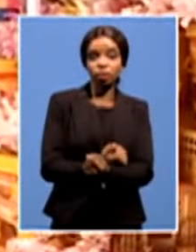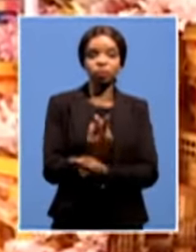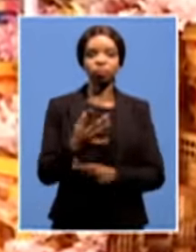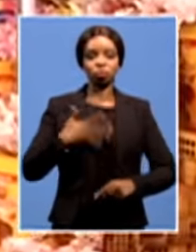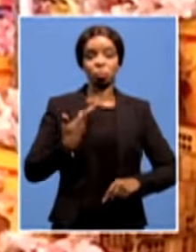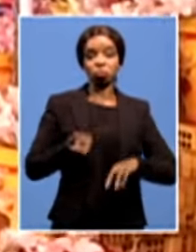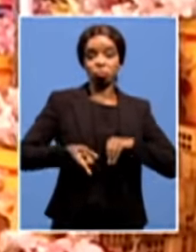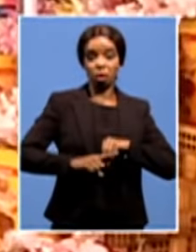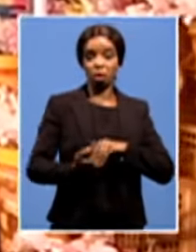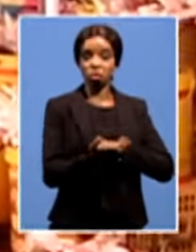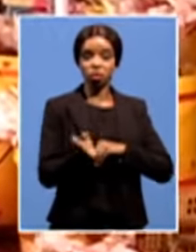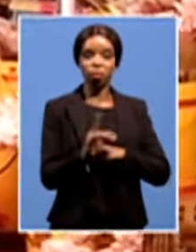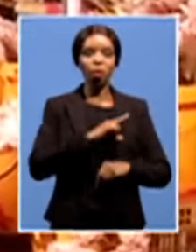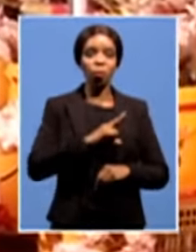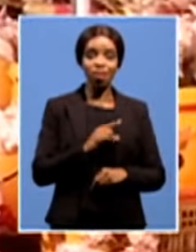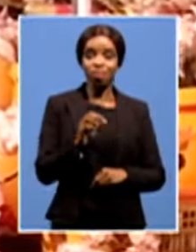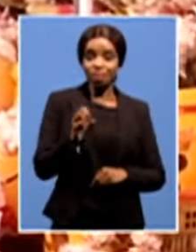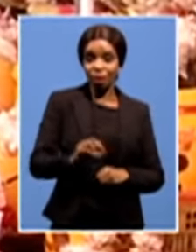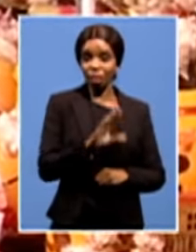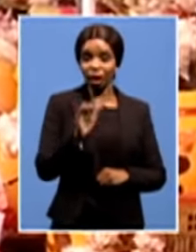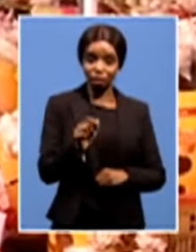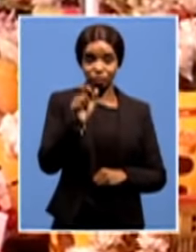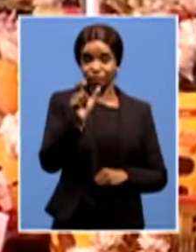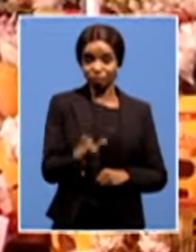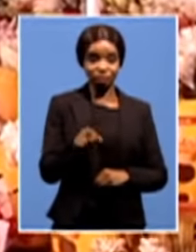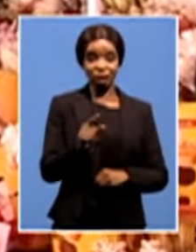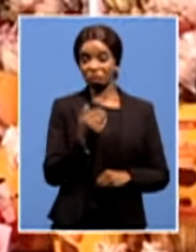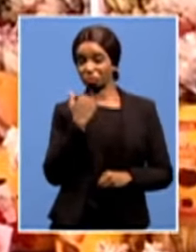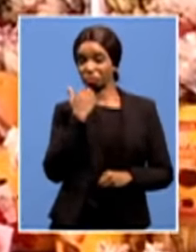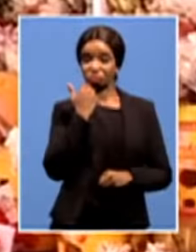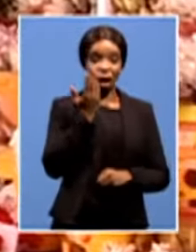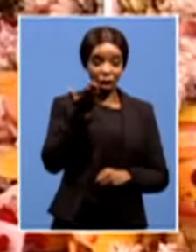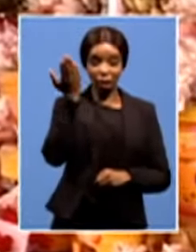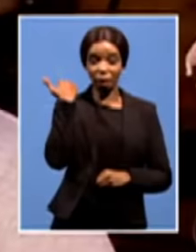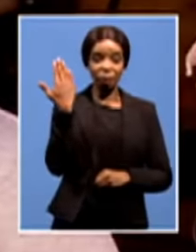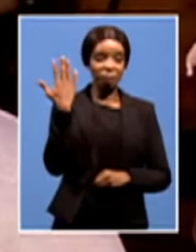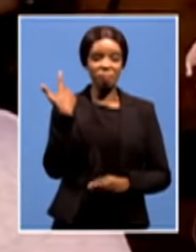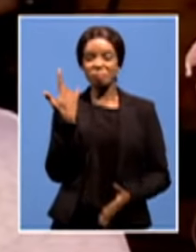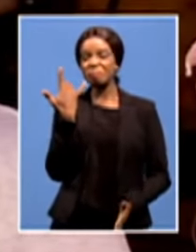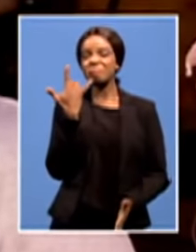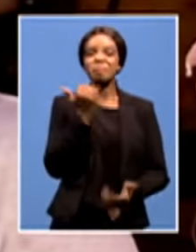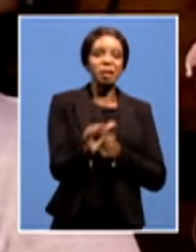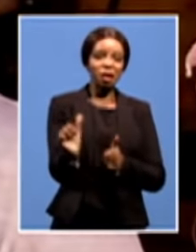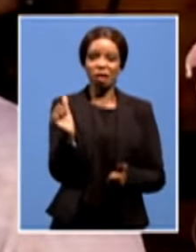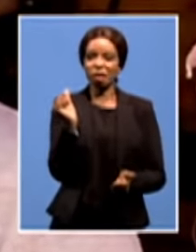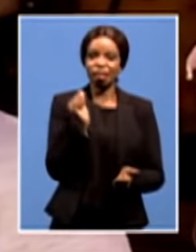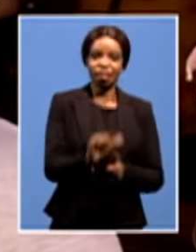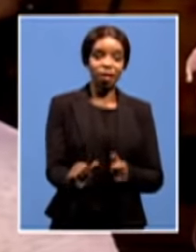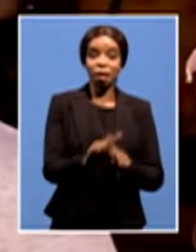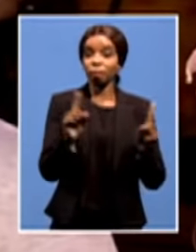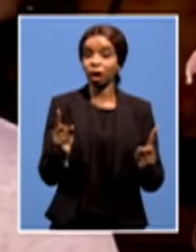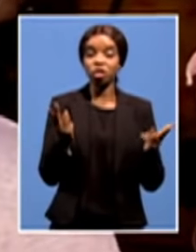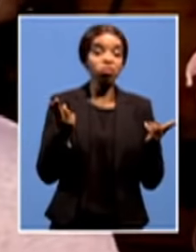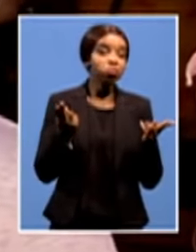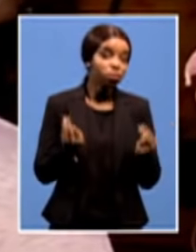South African today, I'm ashamed. It was far better before. But the new